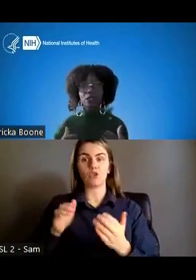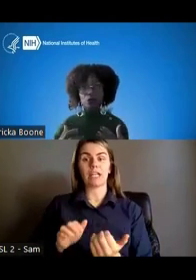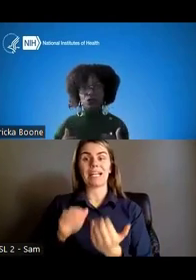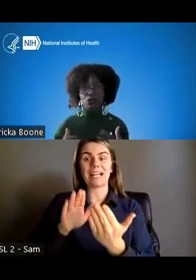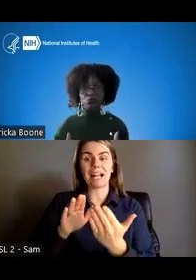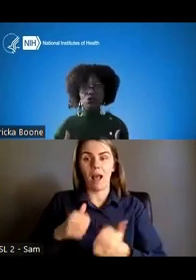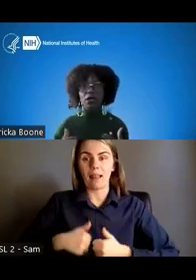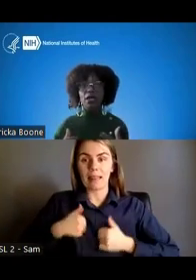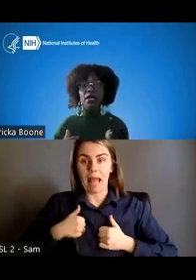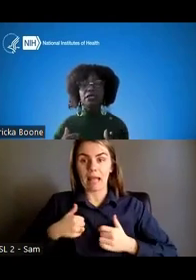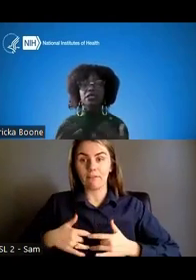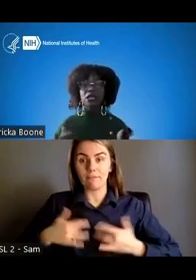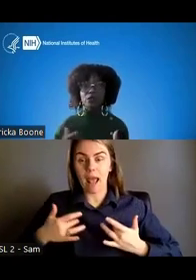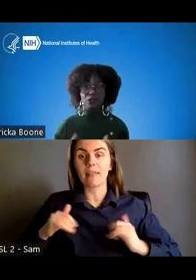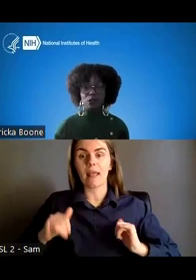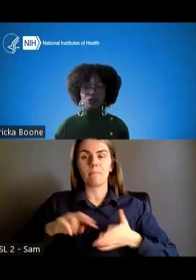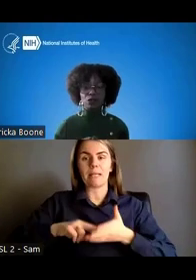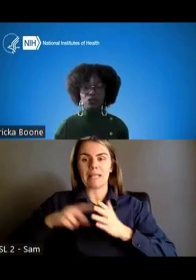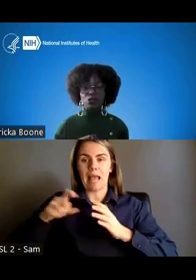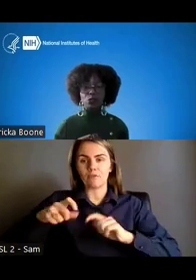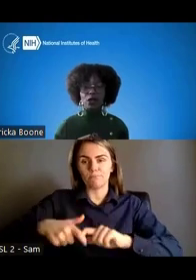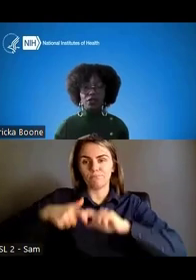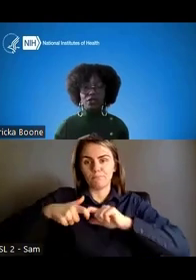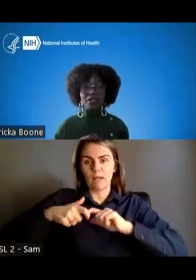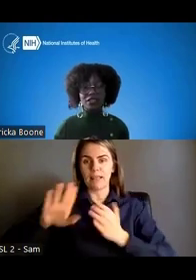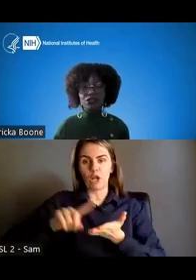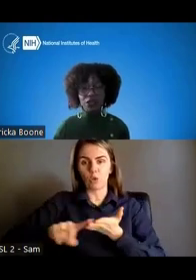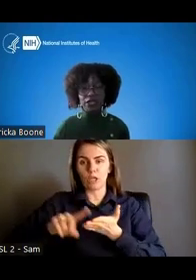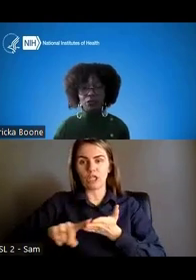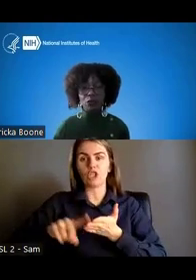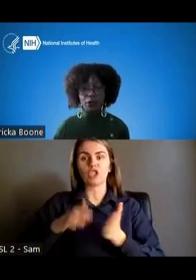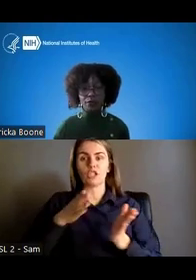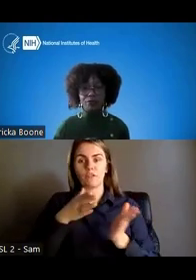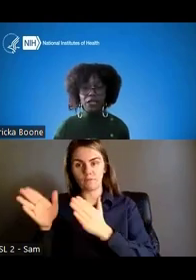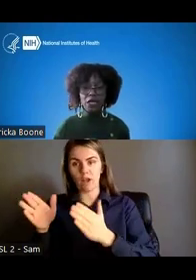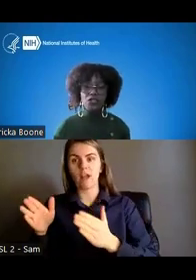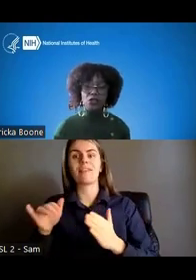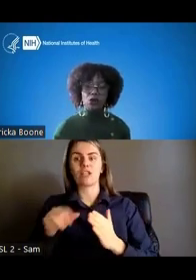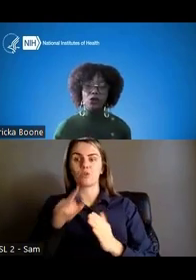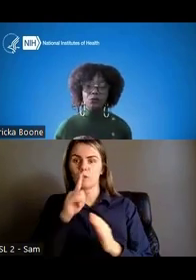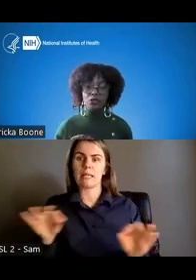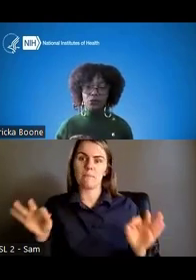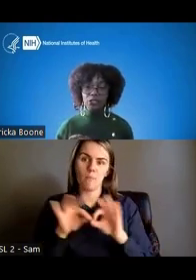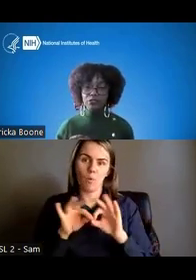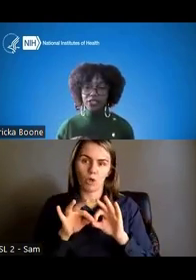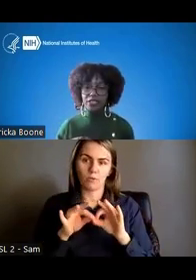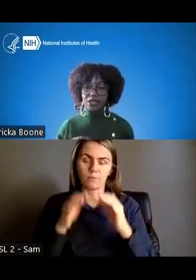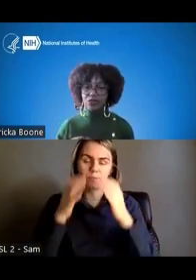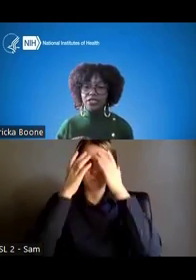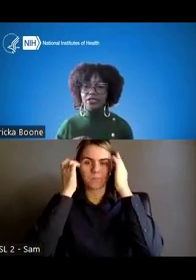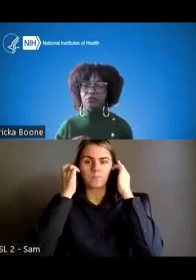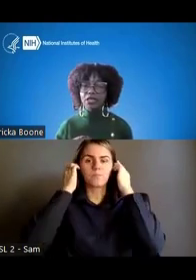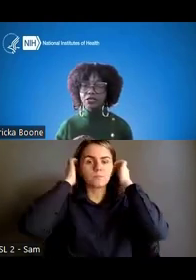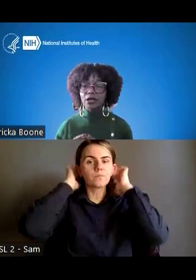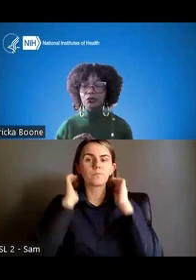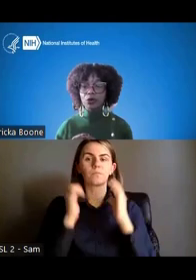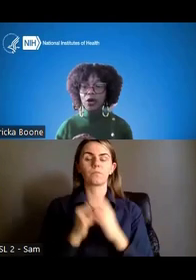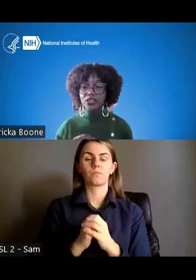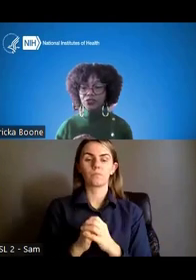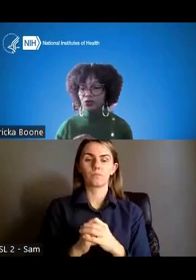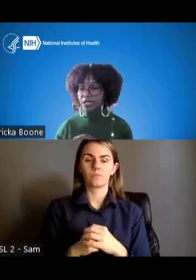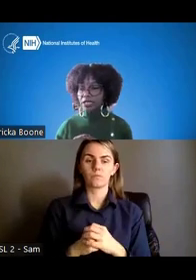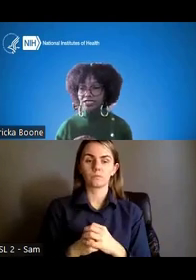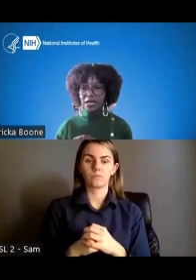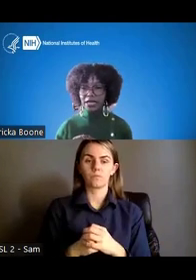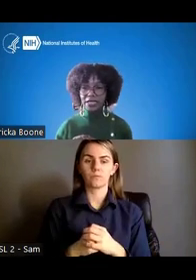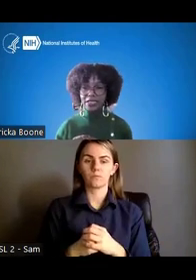out of their research and inhibits their research progress is very important. So principal investigators can submit a